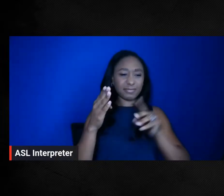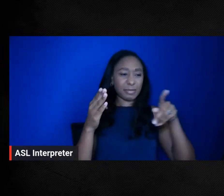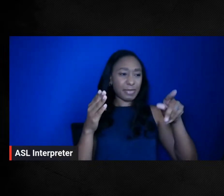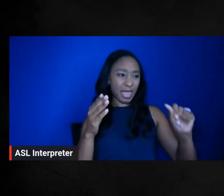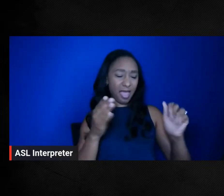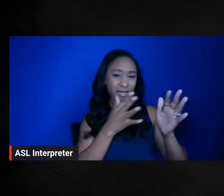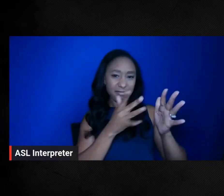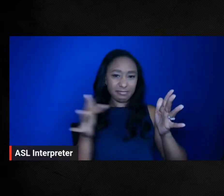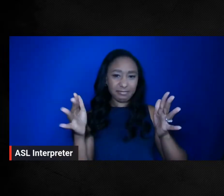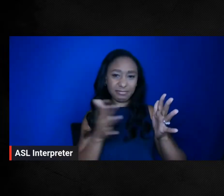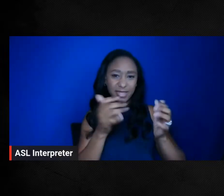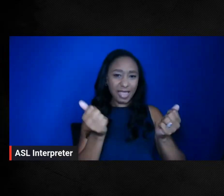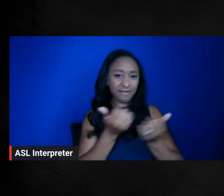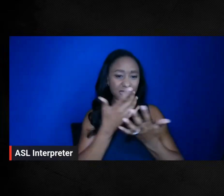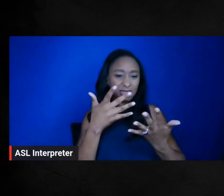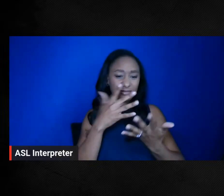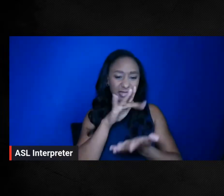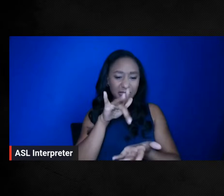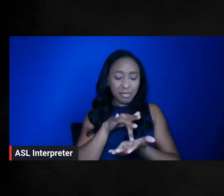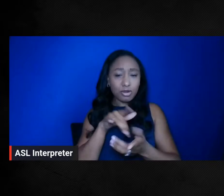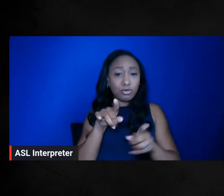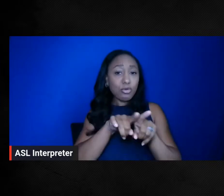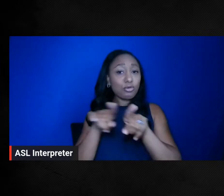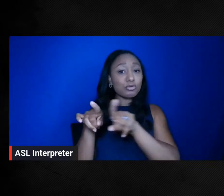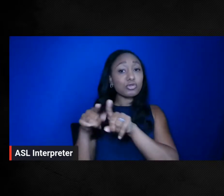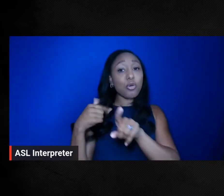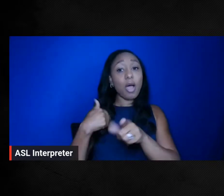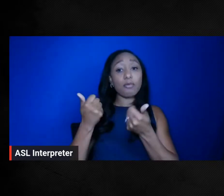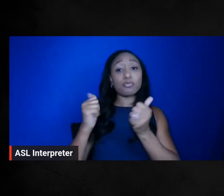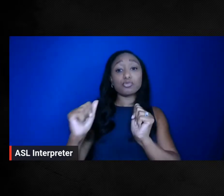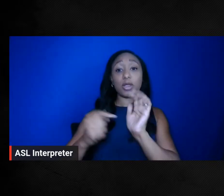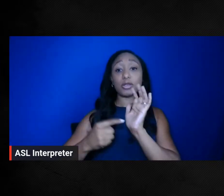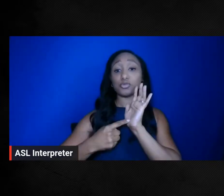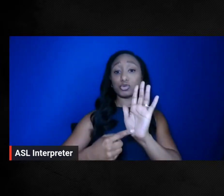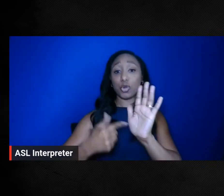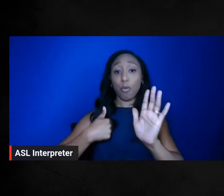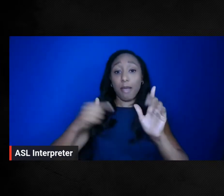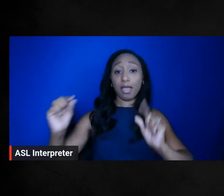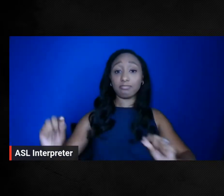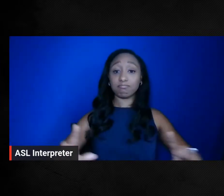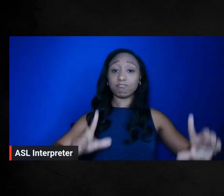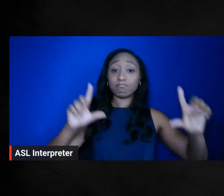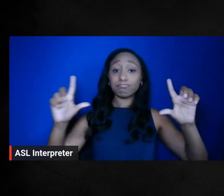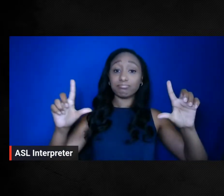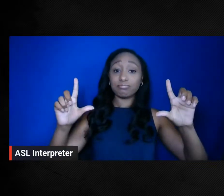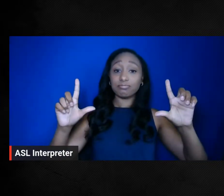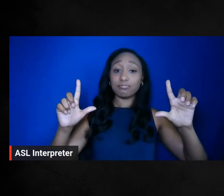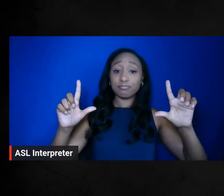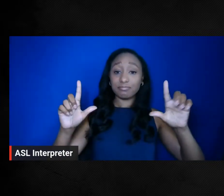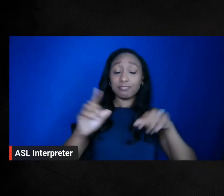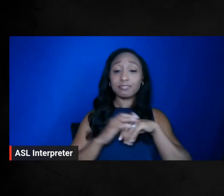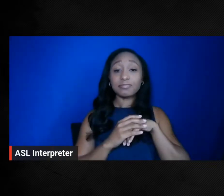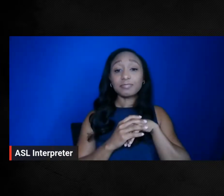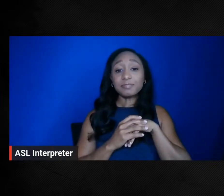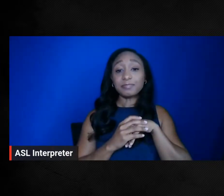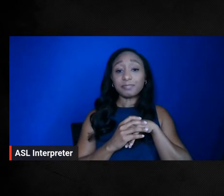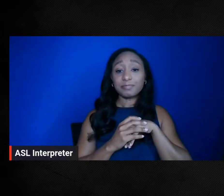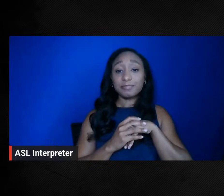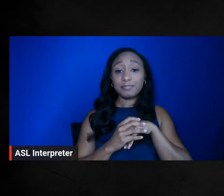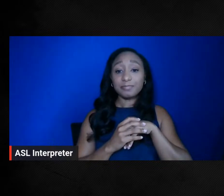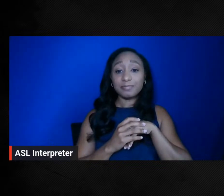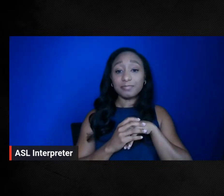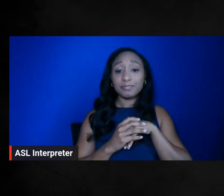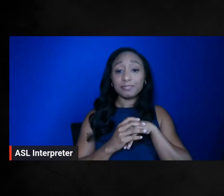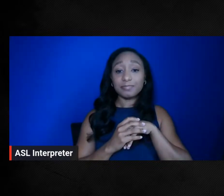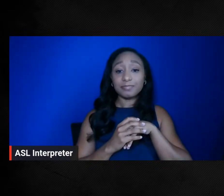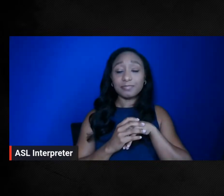going to go ahead and try to share my screen, which is always a moment of truth for any presenter online.